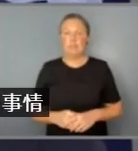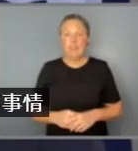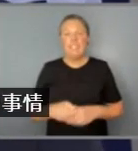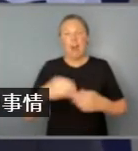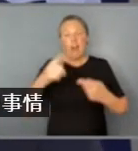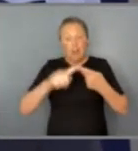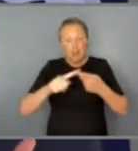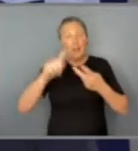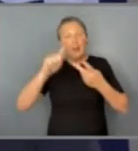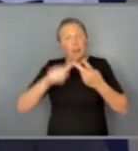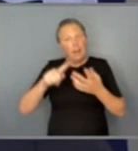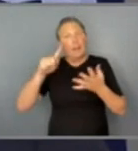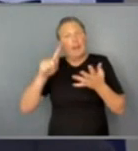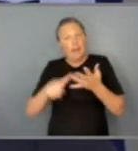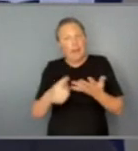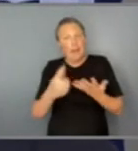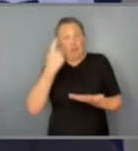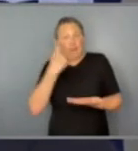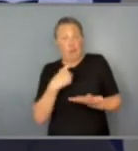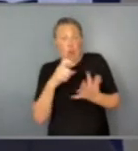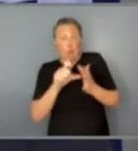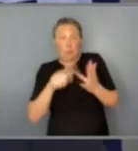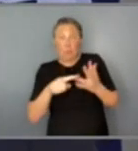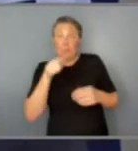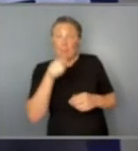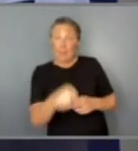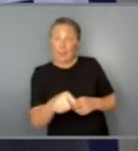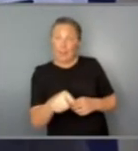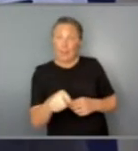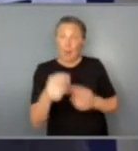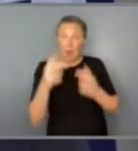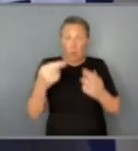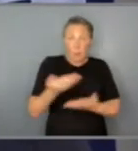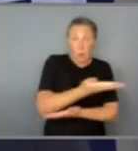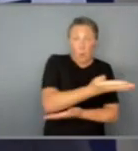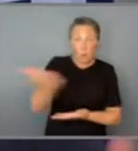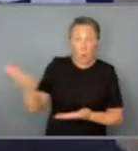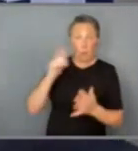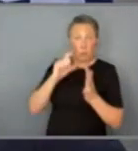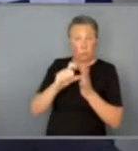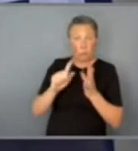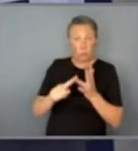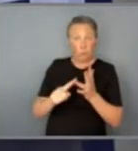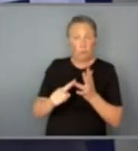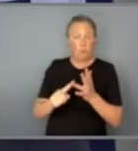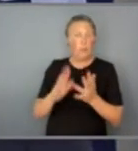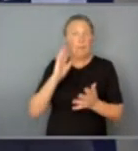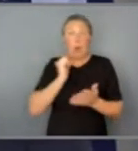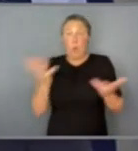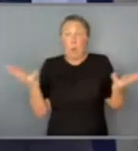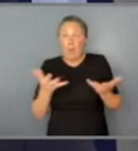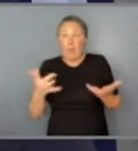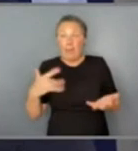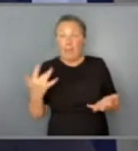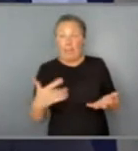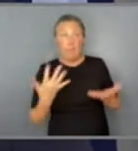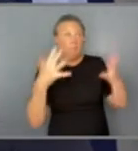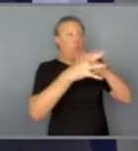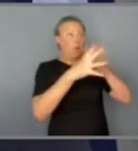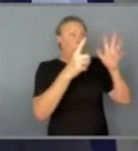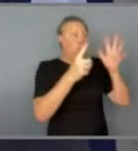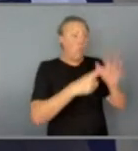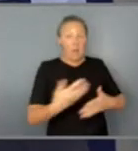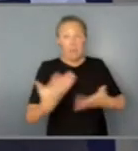things that we can do, we would encourage all Australians to be doing wherever you are, whether you're in Western Australia, up in the Territory,